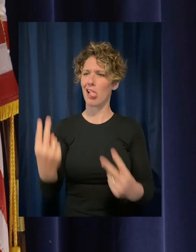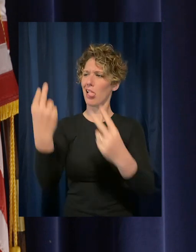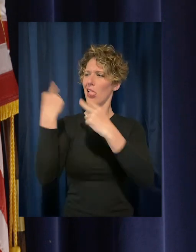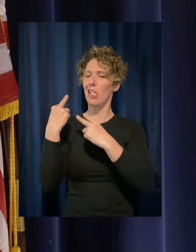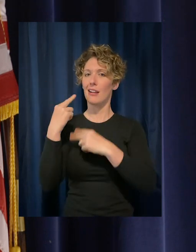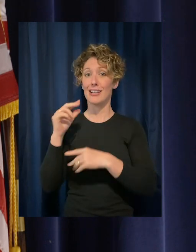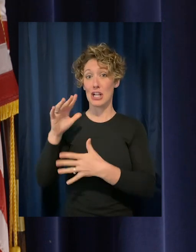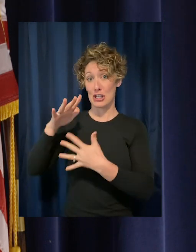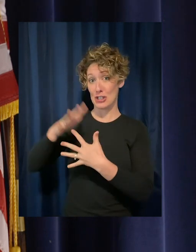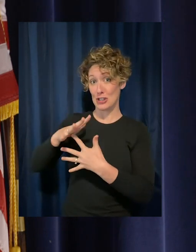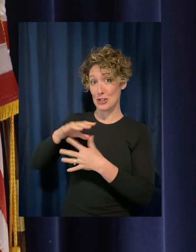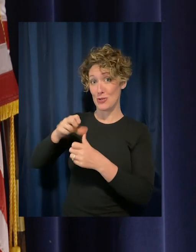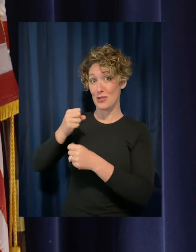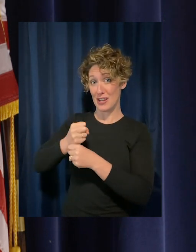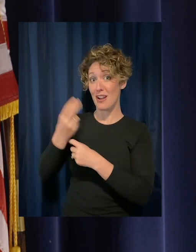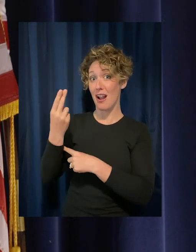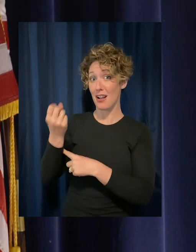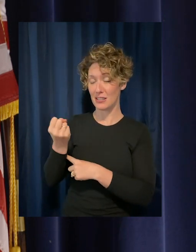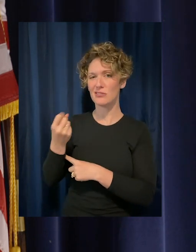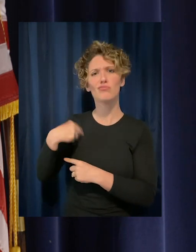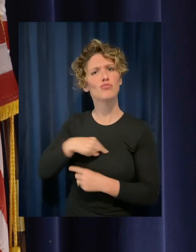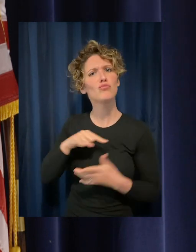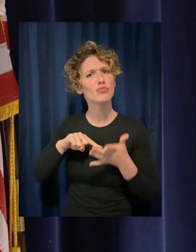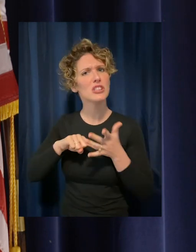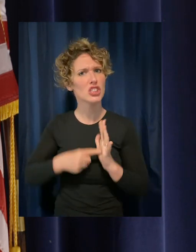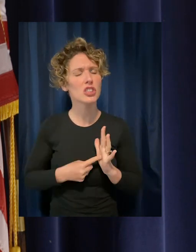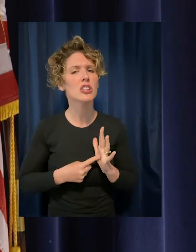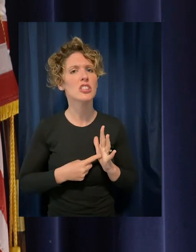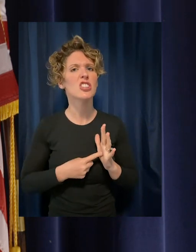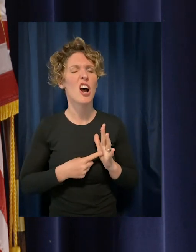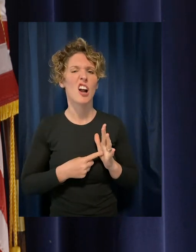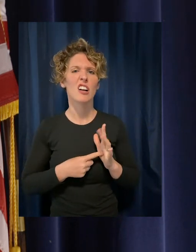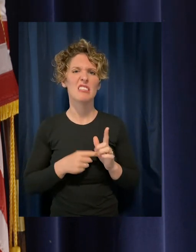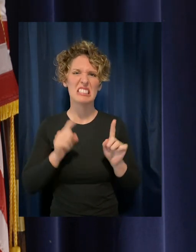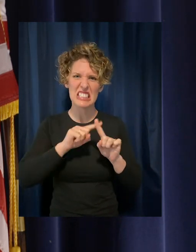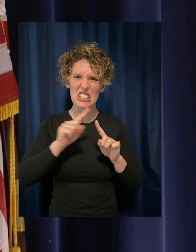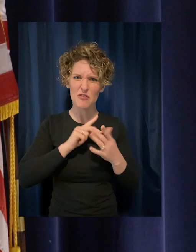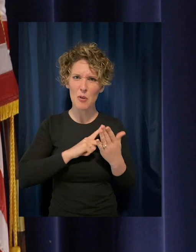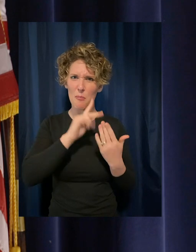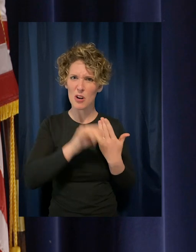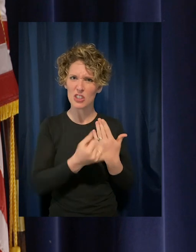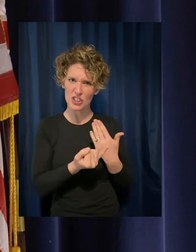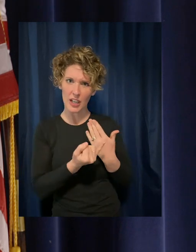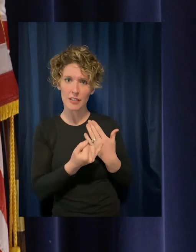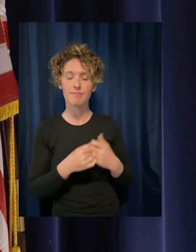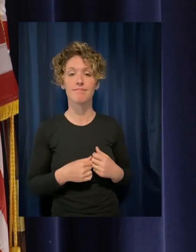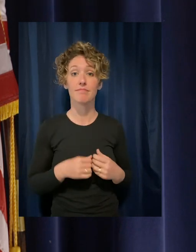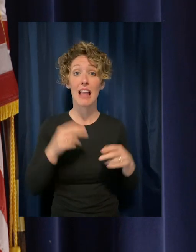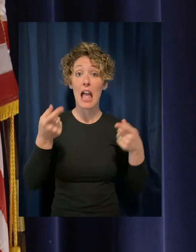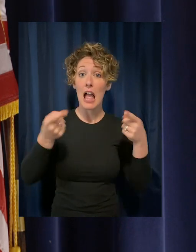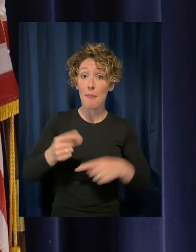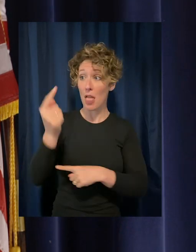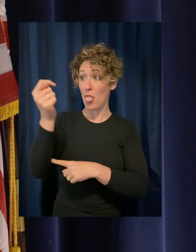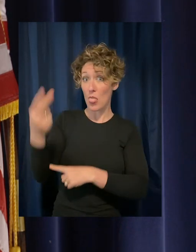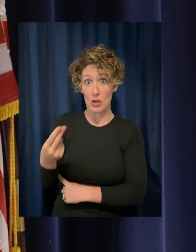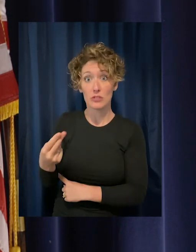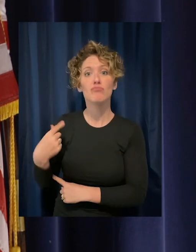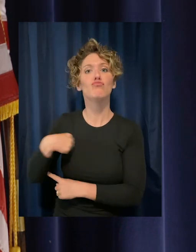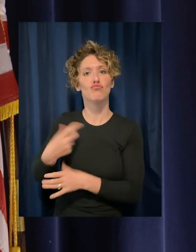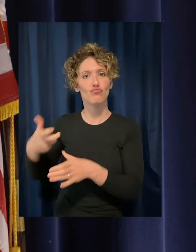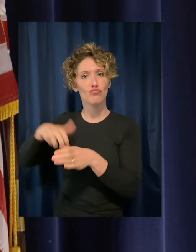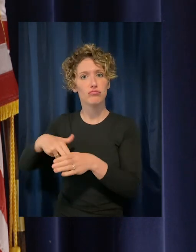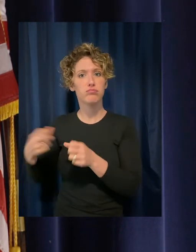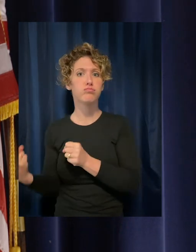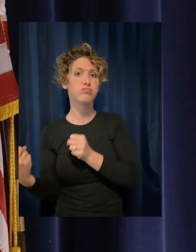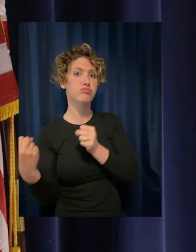class decided to start a community service initiative. Every Thursday, we would carpool a couple of kids to go volunteer their time at the